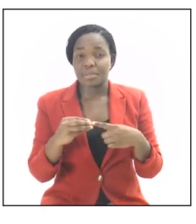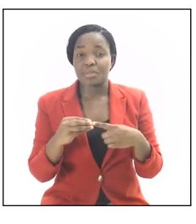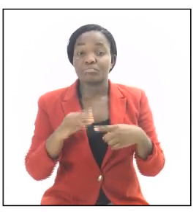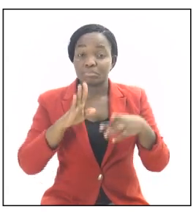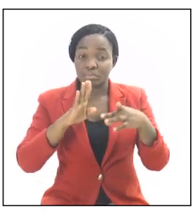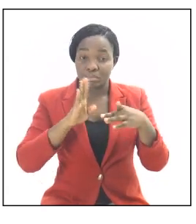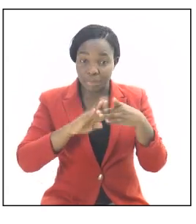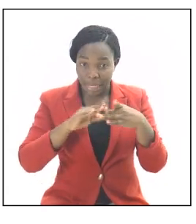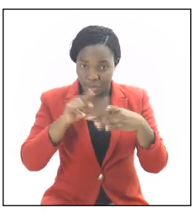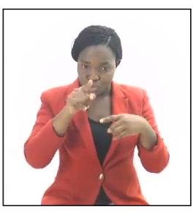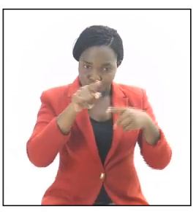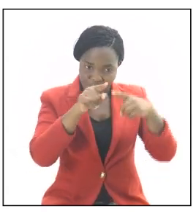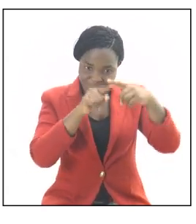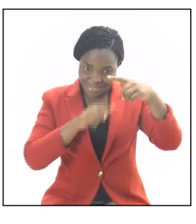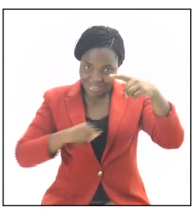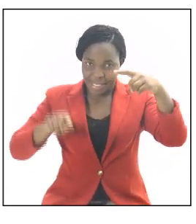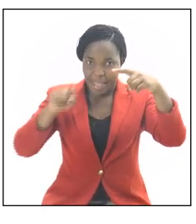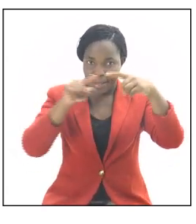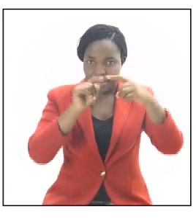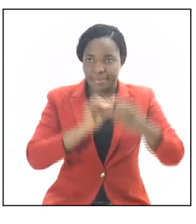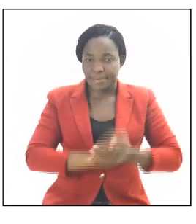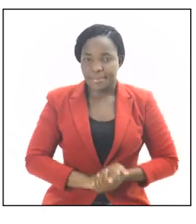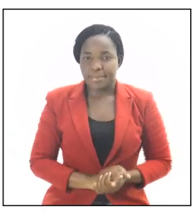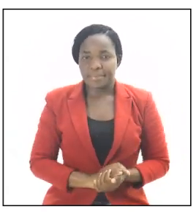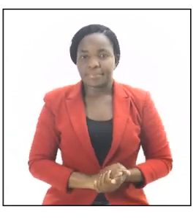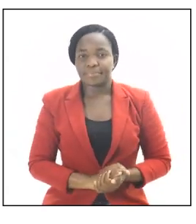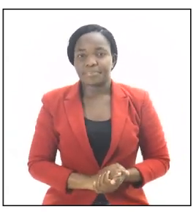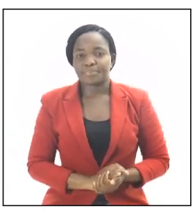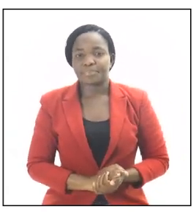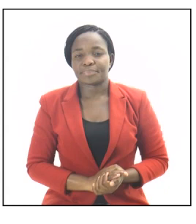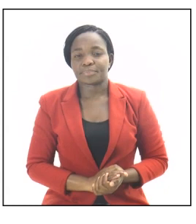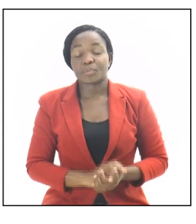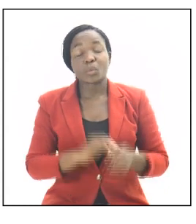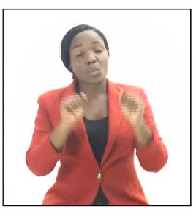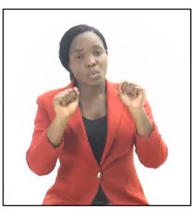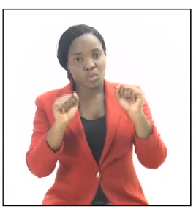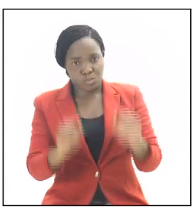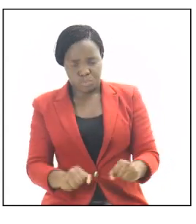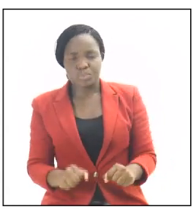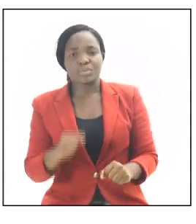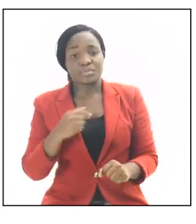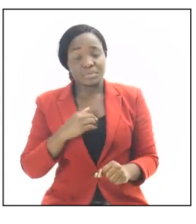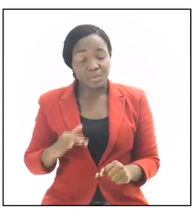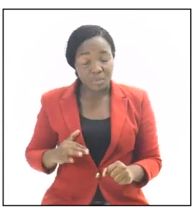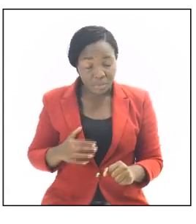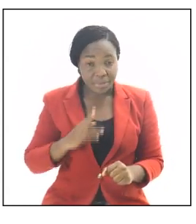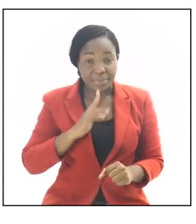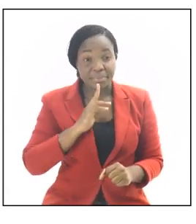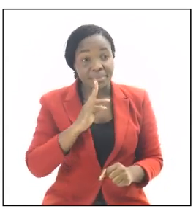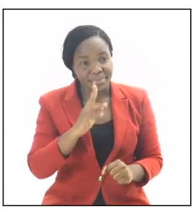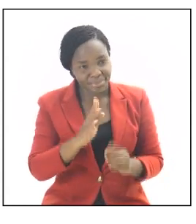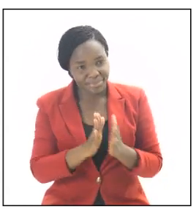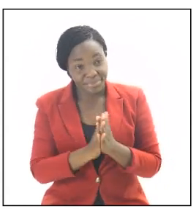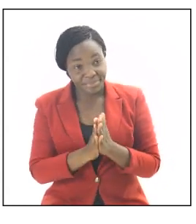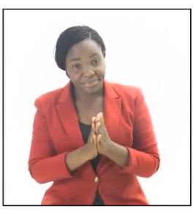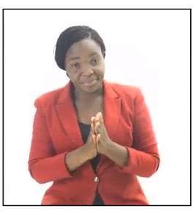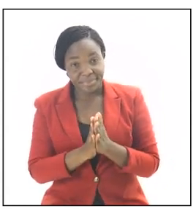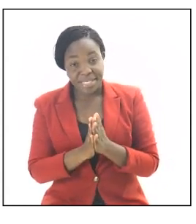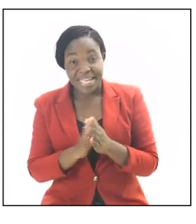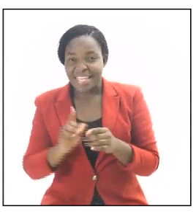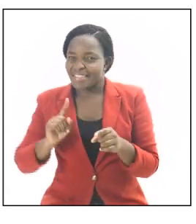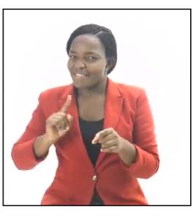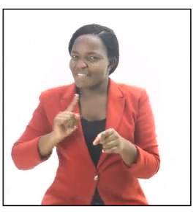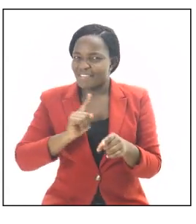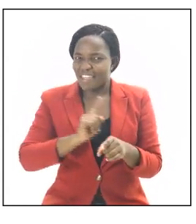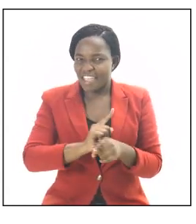circles, ellipses, or spheres. Oh yes, I still wanted to tell you this. The first 9